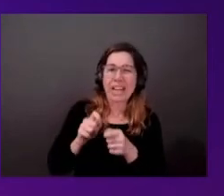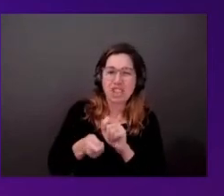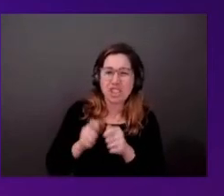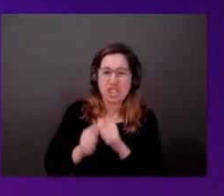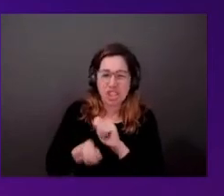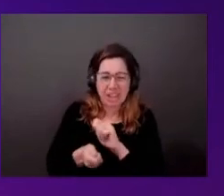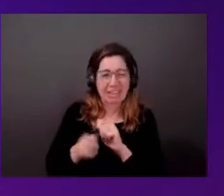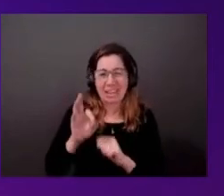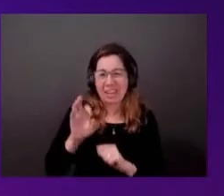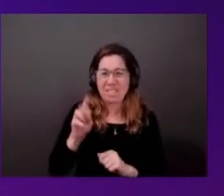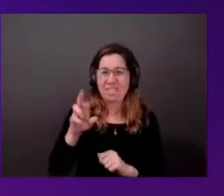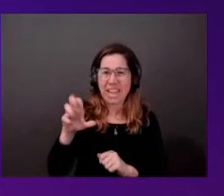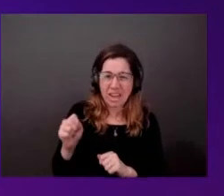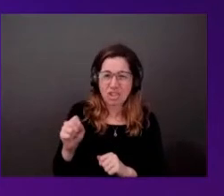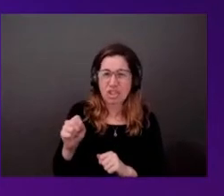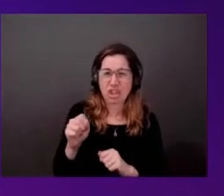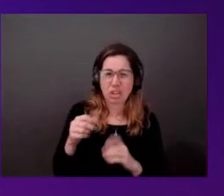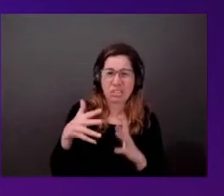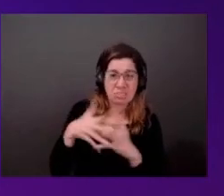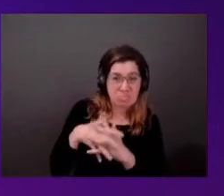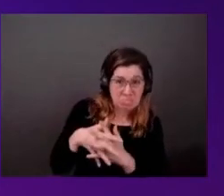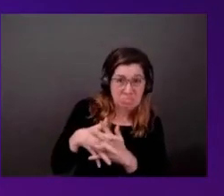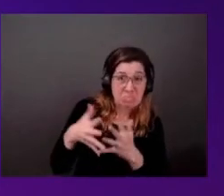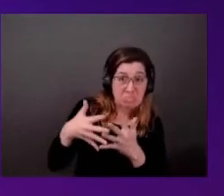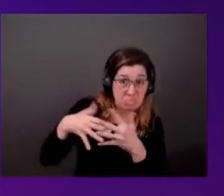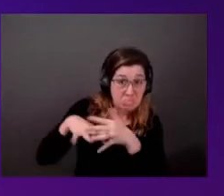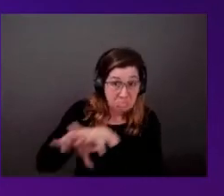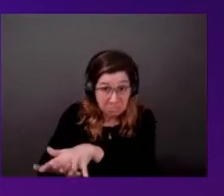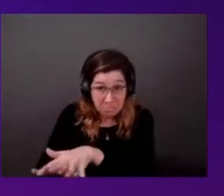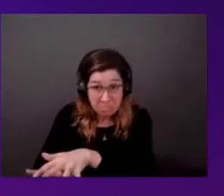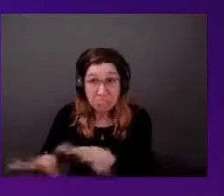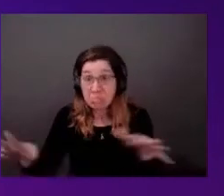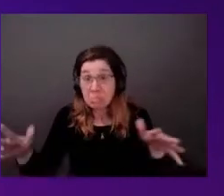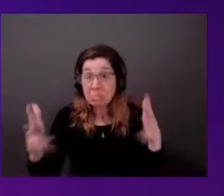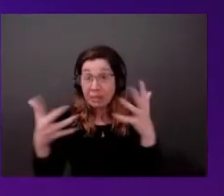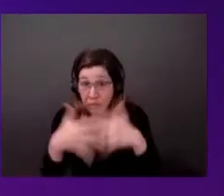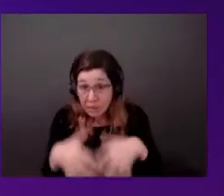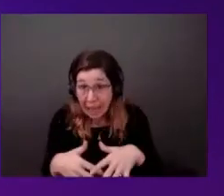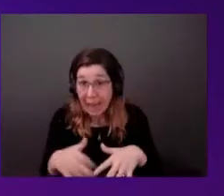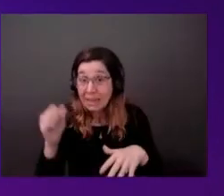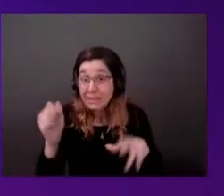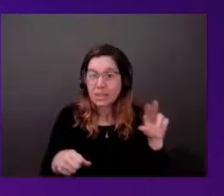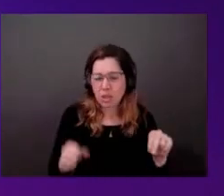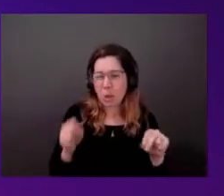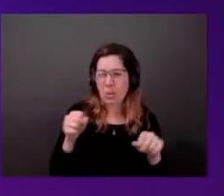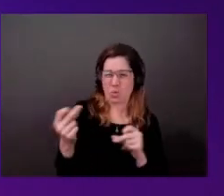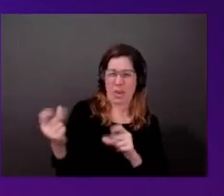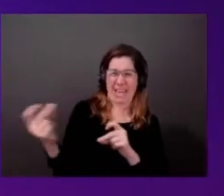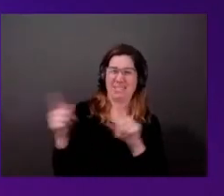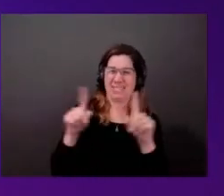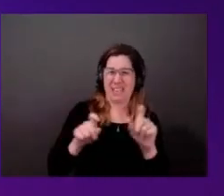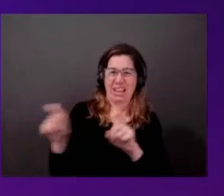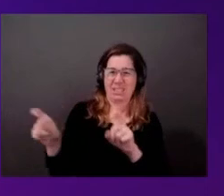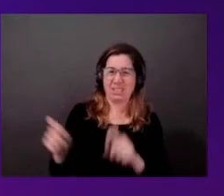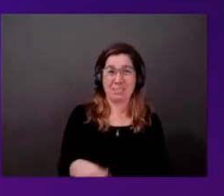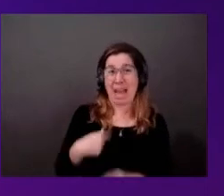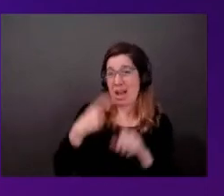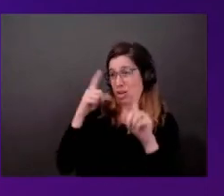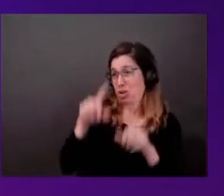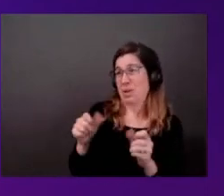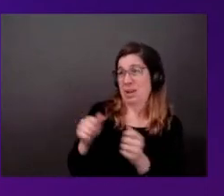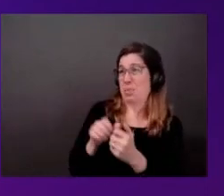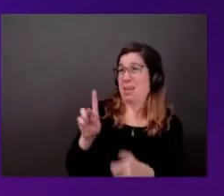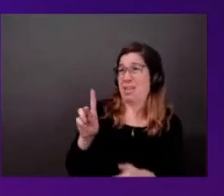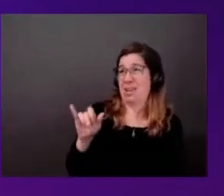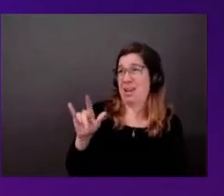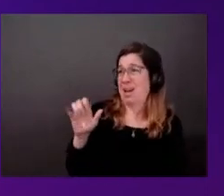features to make sure that they really align with the objectives we're trying to solve. So I agree exactly what Kyle said. With the precision agriculture history